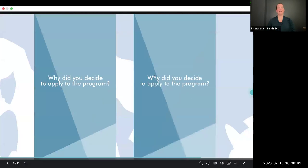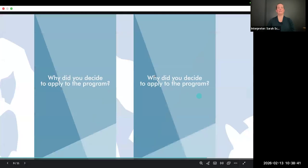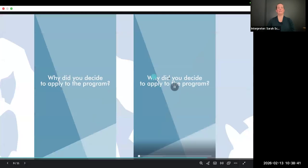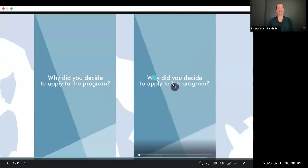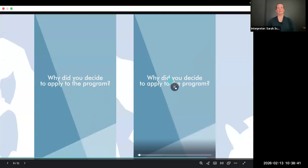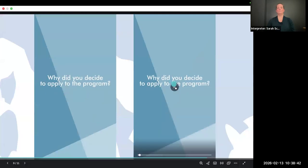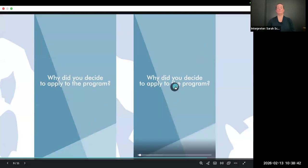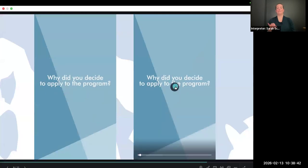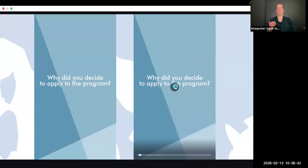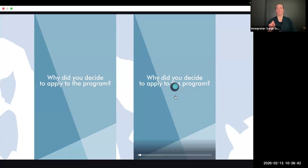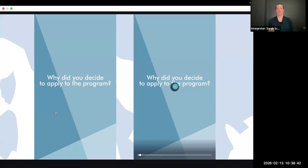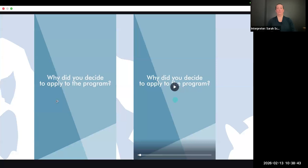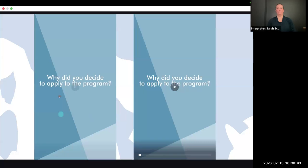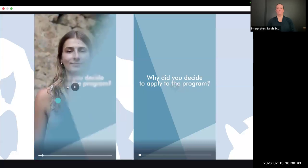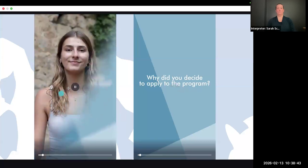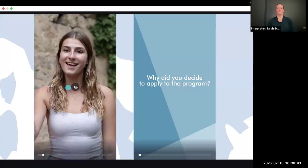If it's possible.